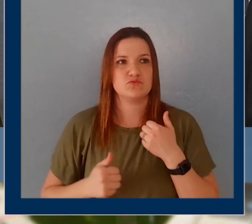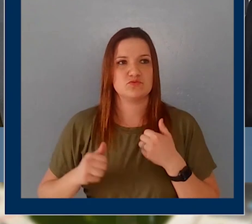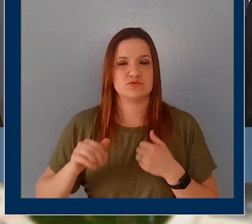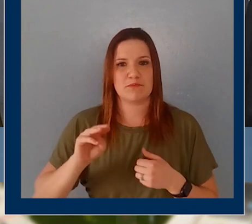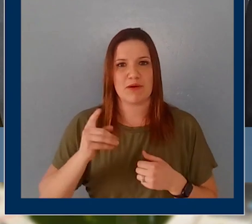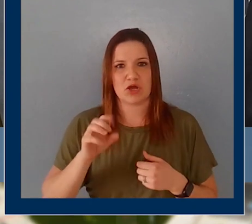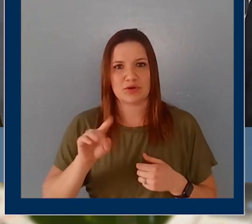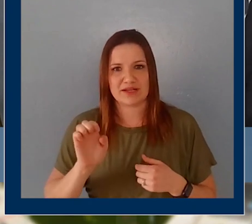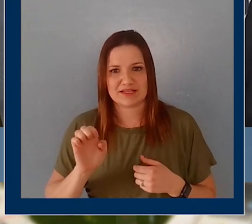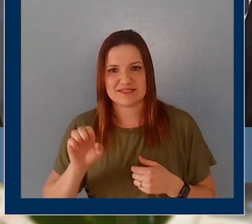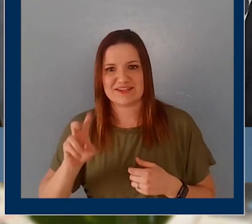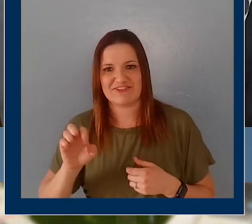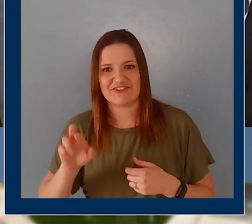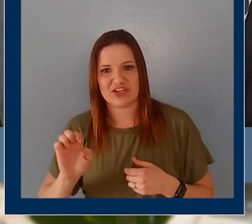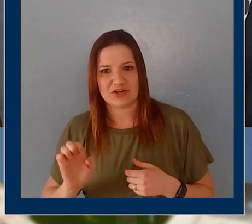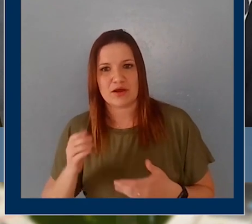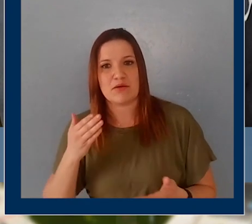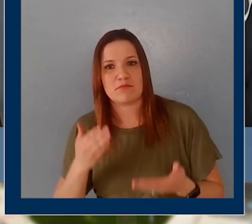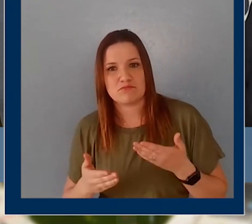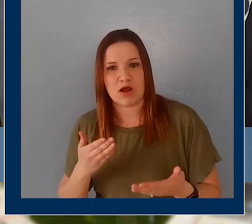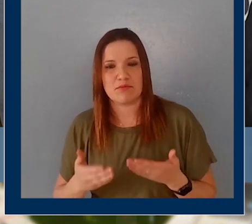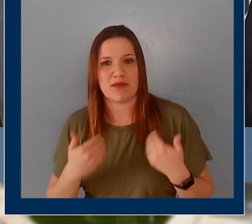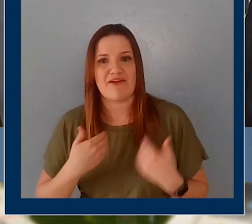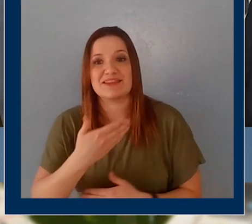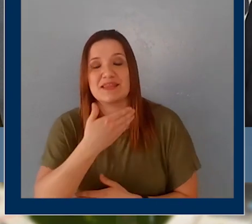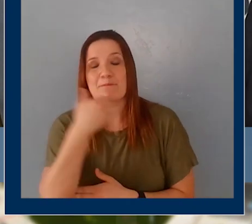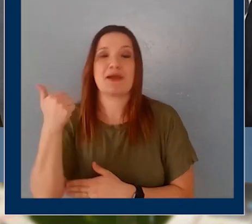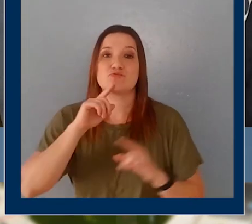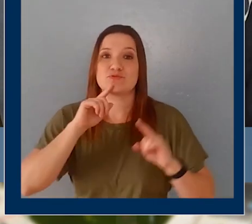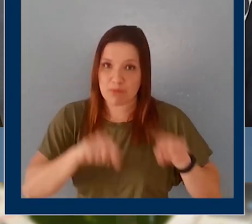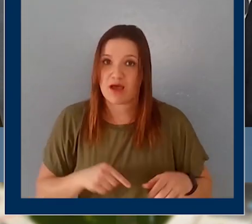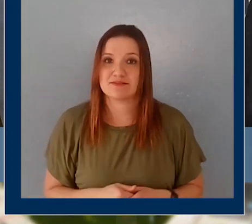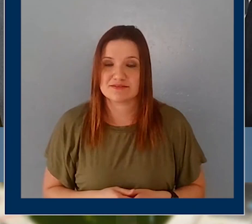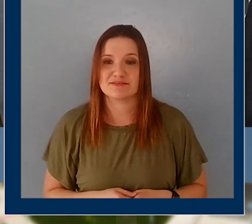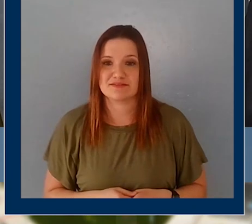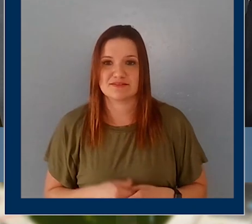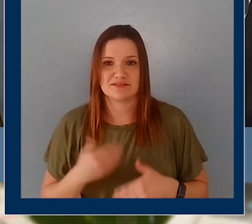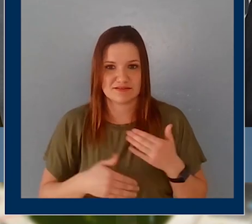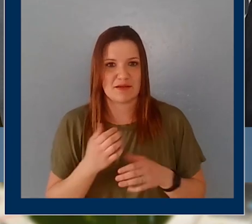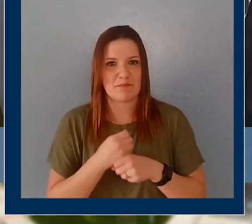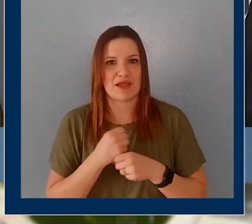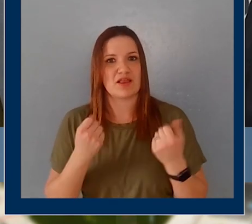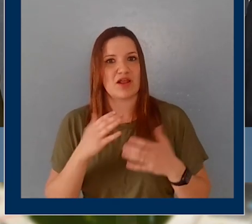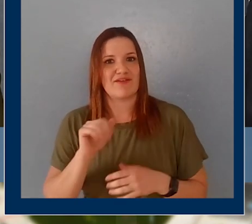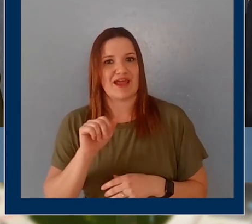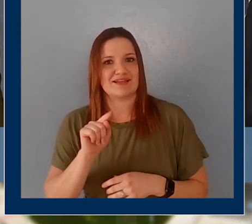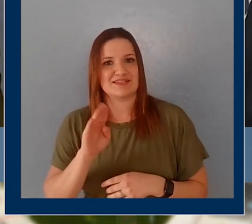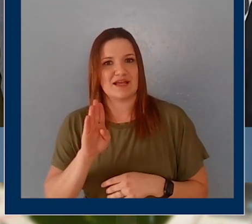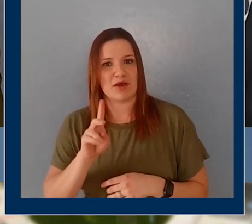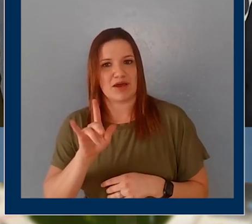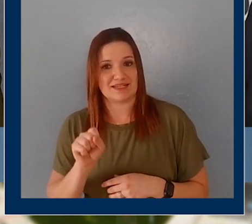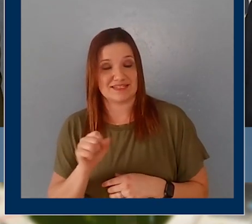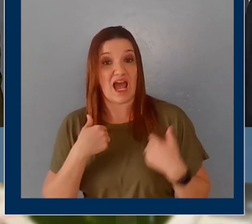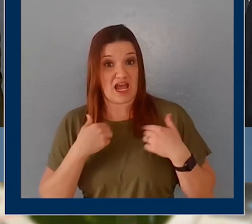antibodies. I got my second shot yesterday morning, so I was all prepared. In fact, this is terrible.